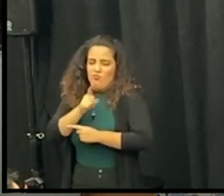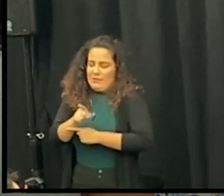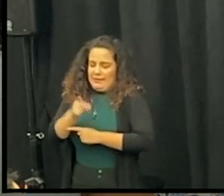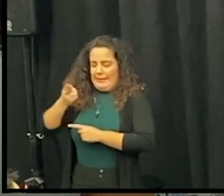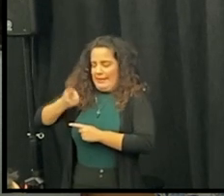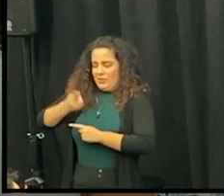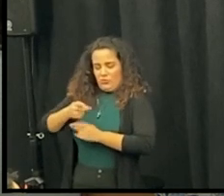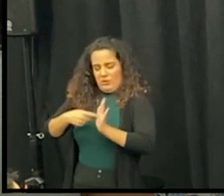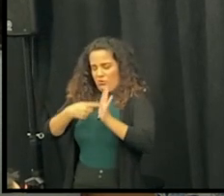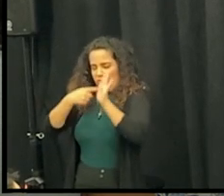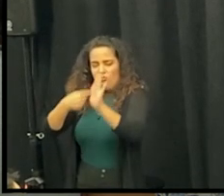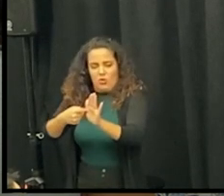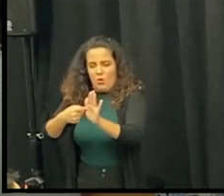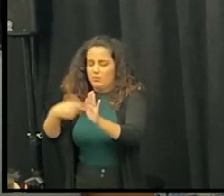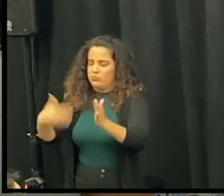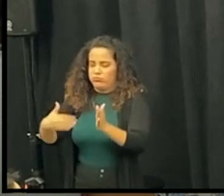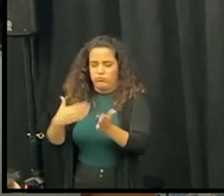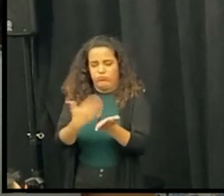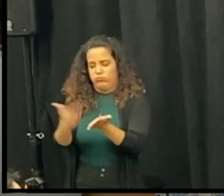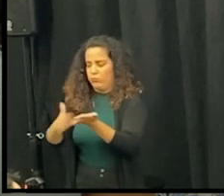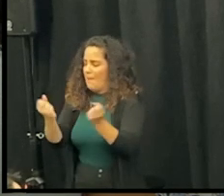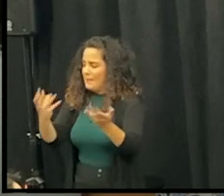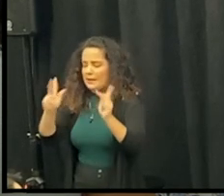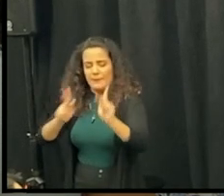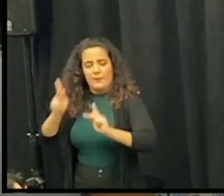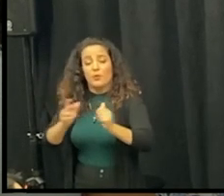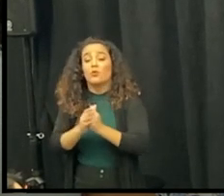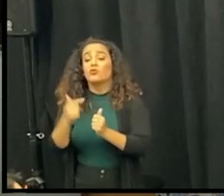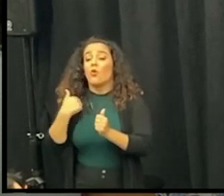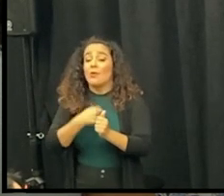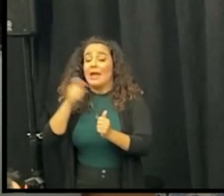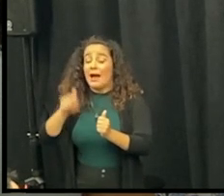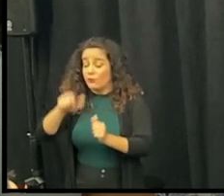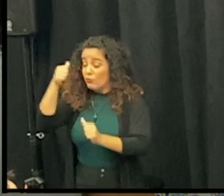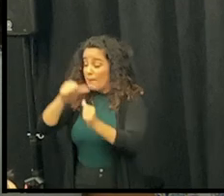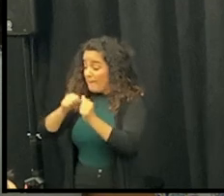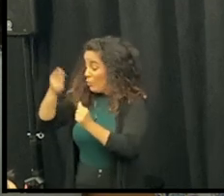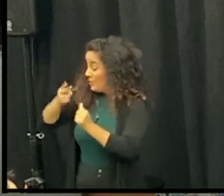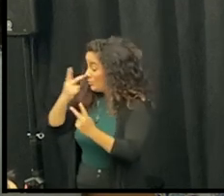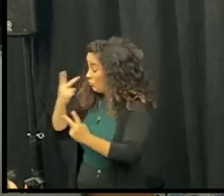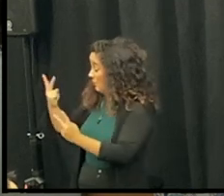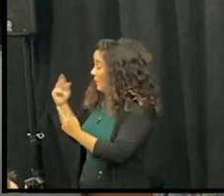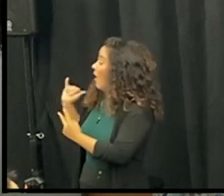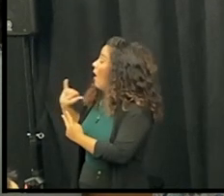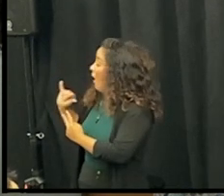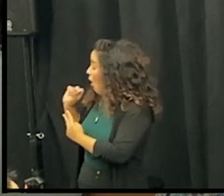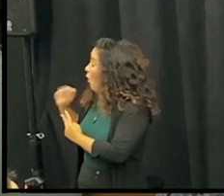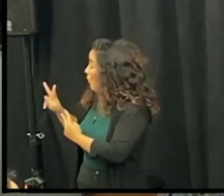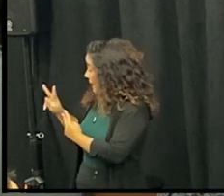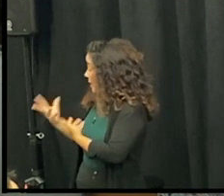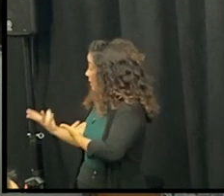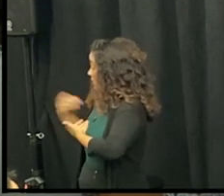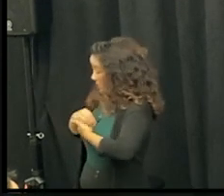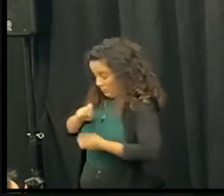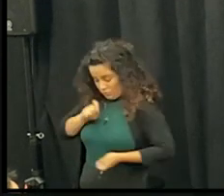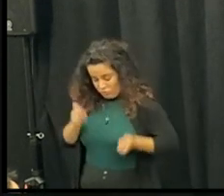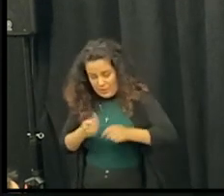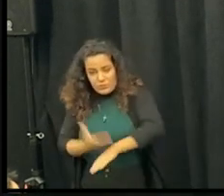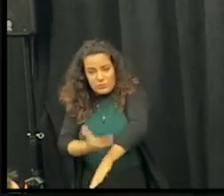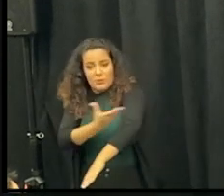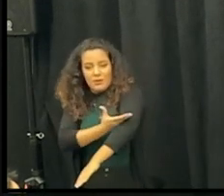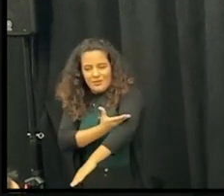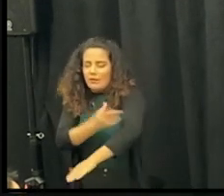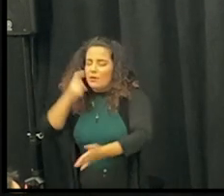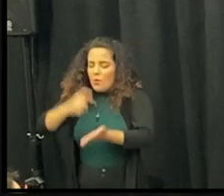we have to be accountable for where we came from, understand that we're always gonna have these messy moments, but if you